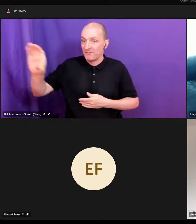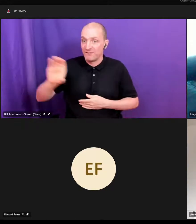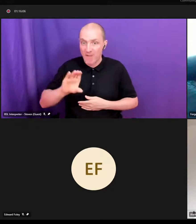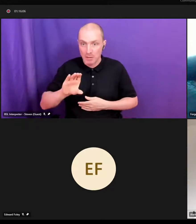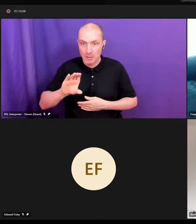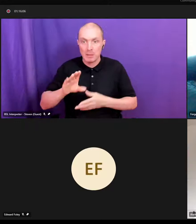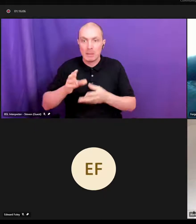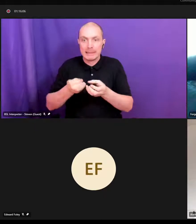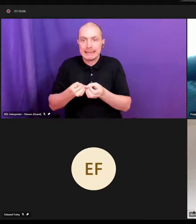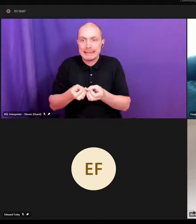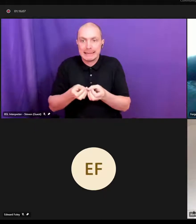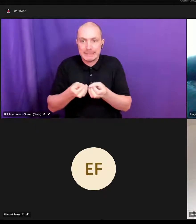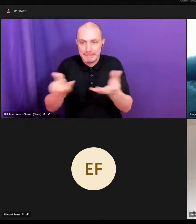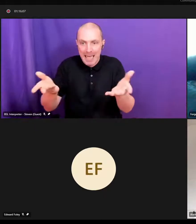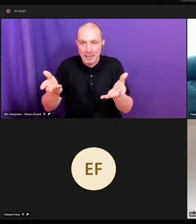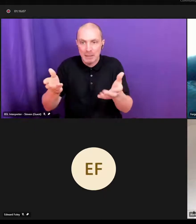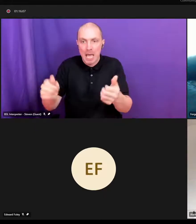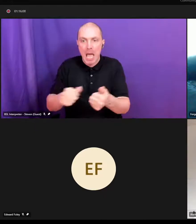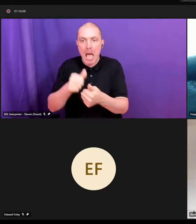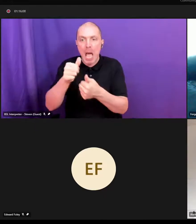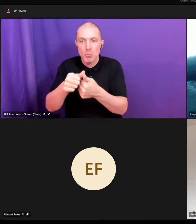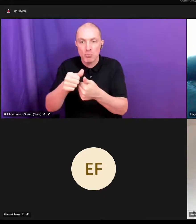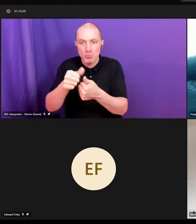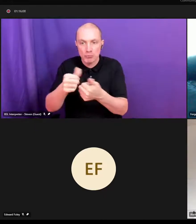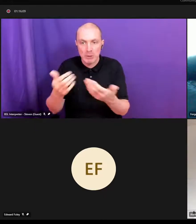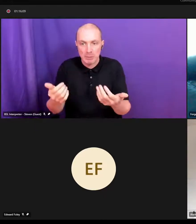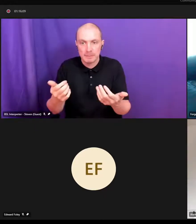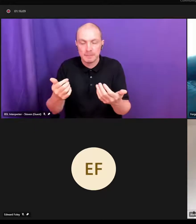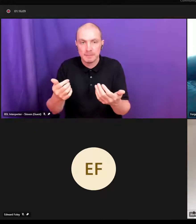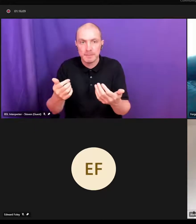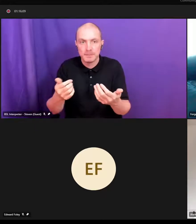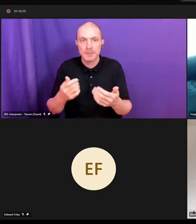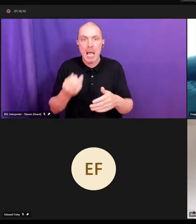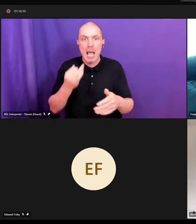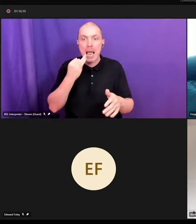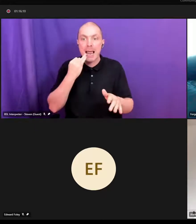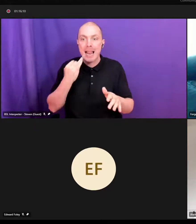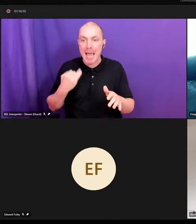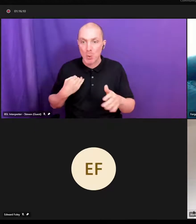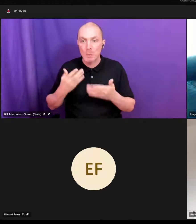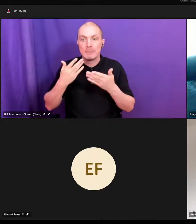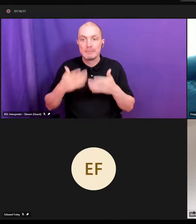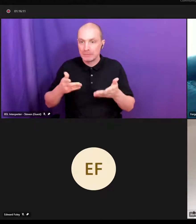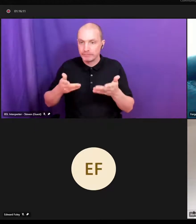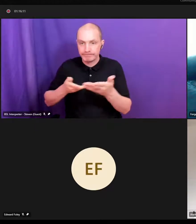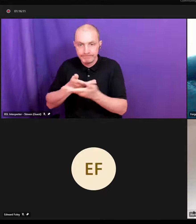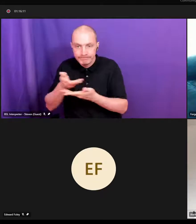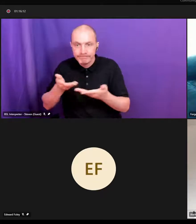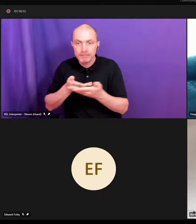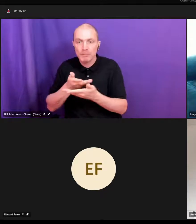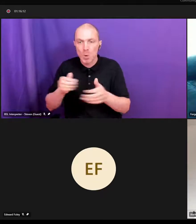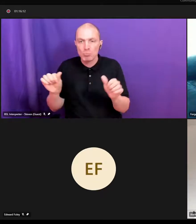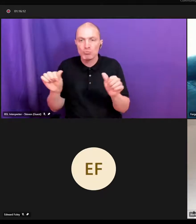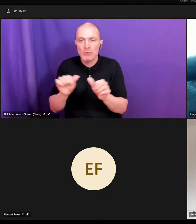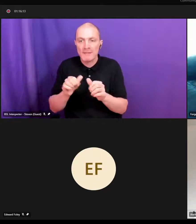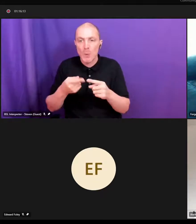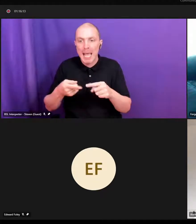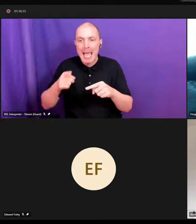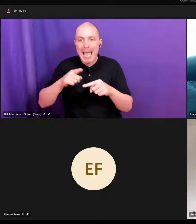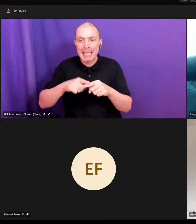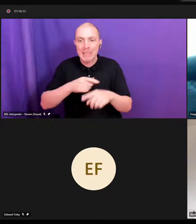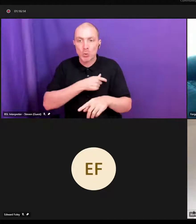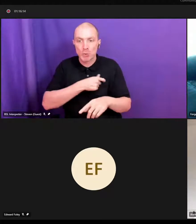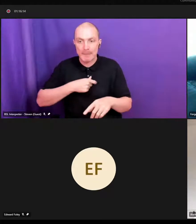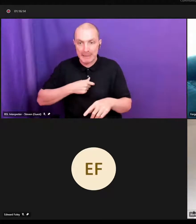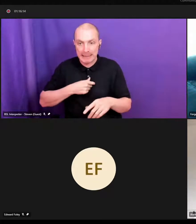an appropriate basis. Last week we briefly talked about this at the executive committee, where we need to have a